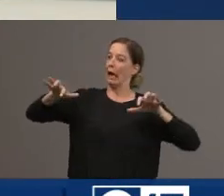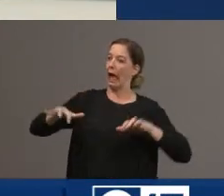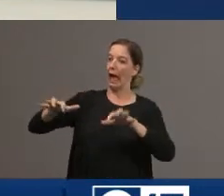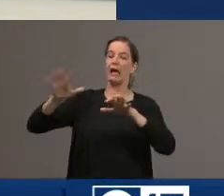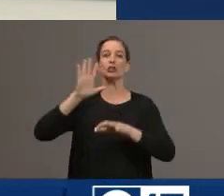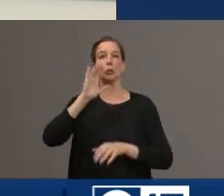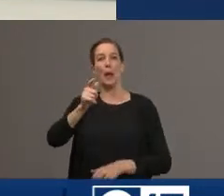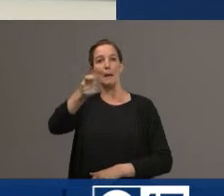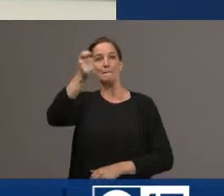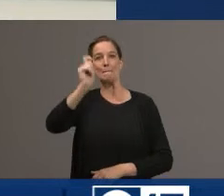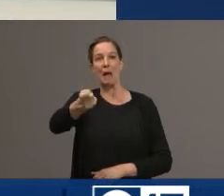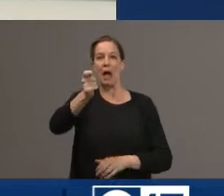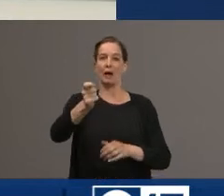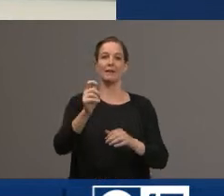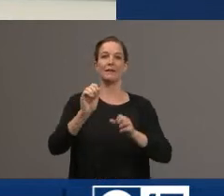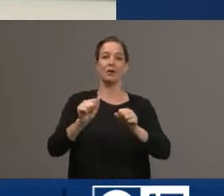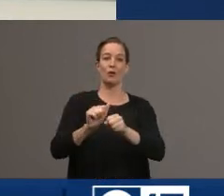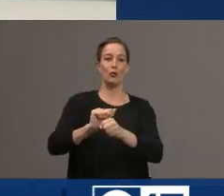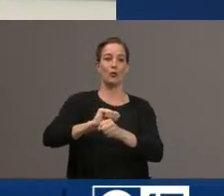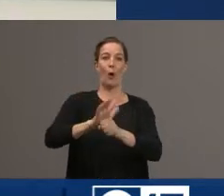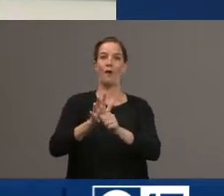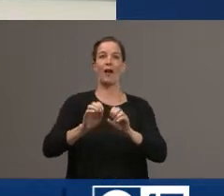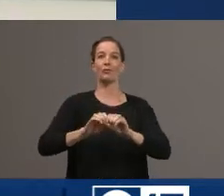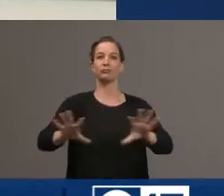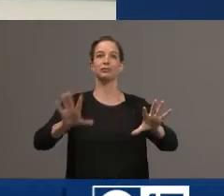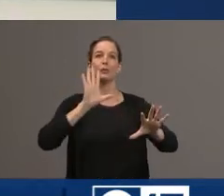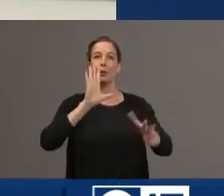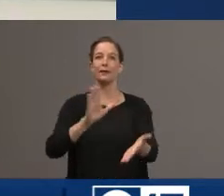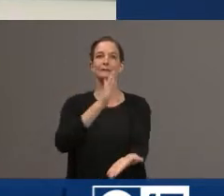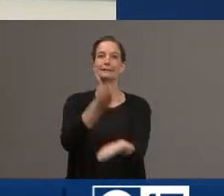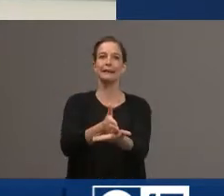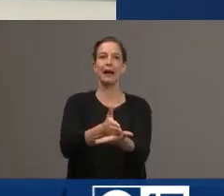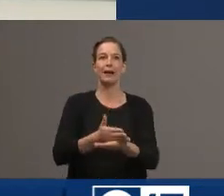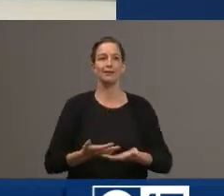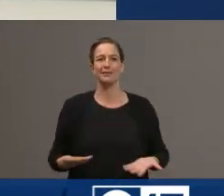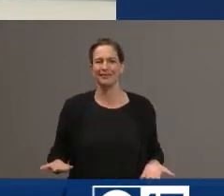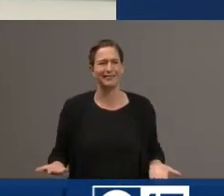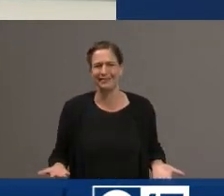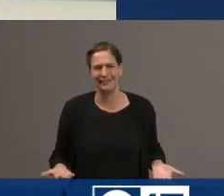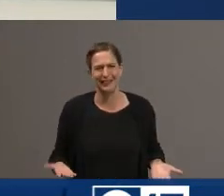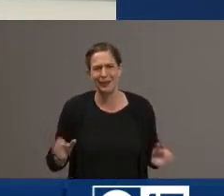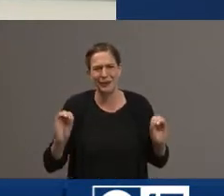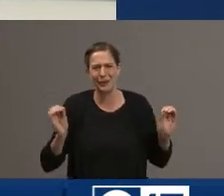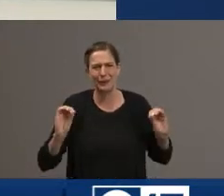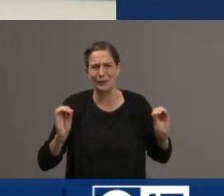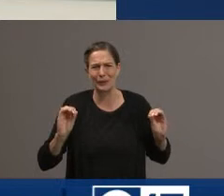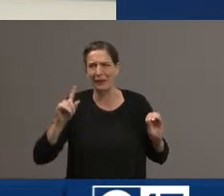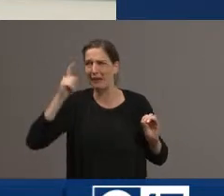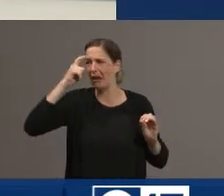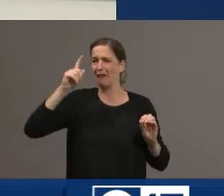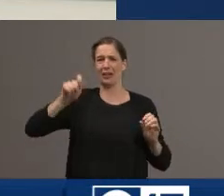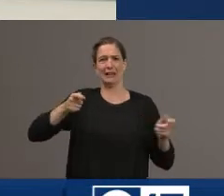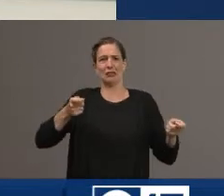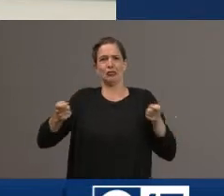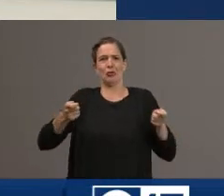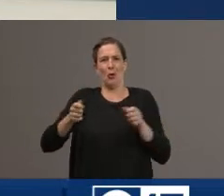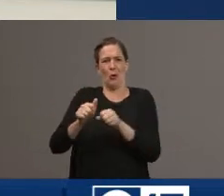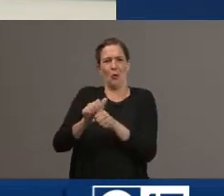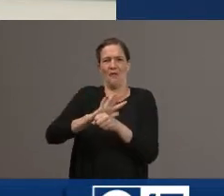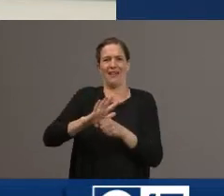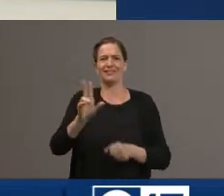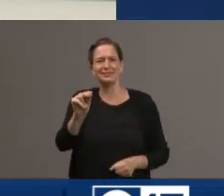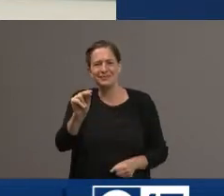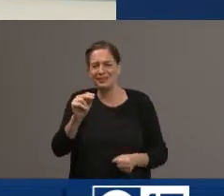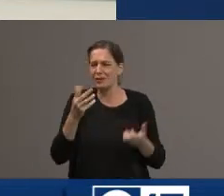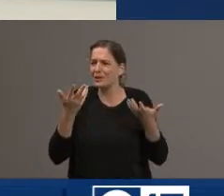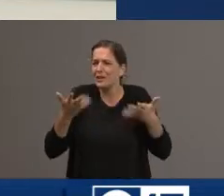virus. It is among us, it is widespread, and it is growing. That's why I'm talking about